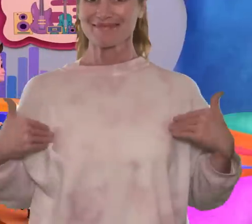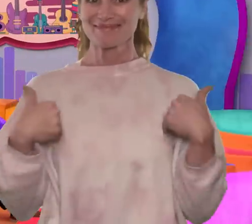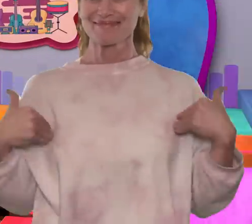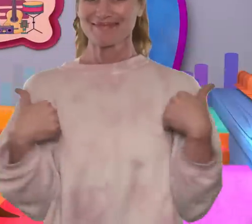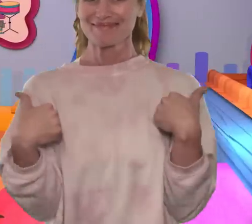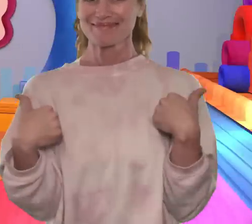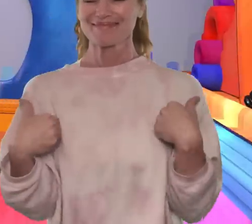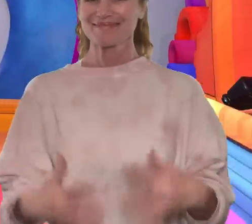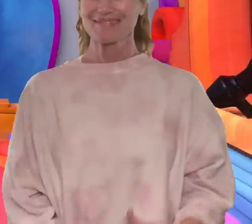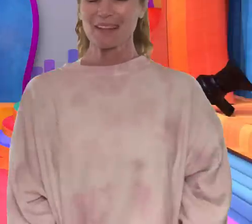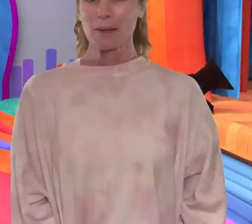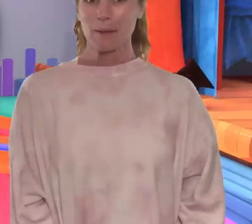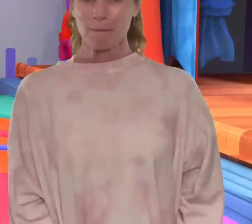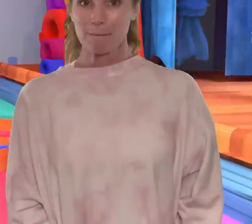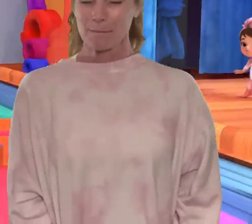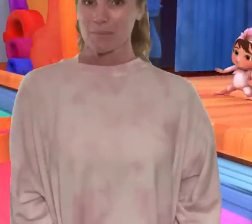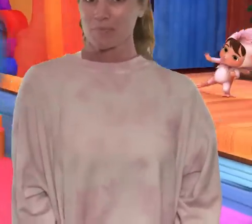Australian animals